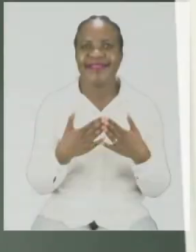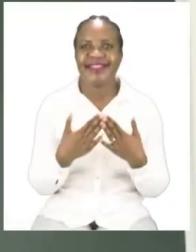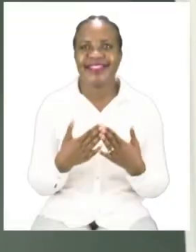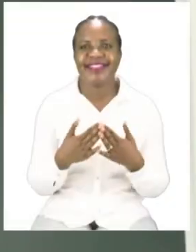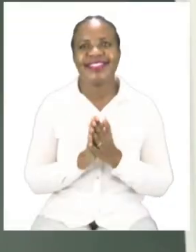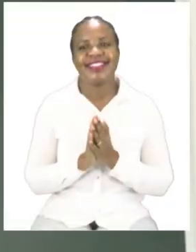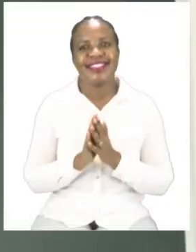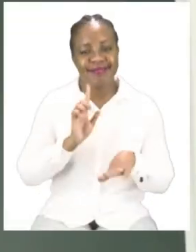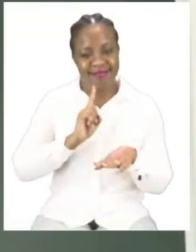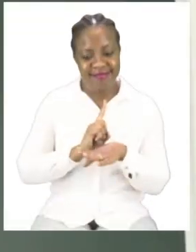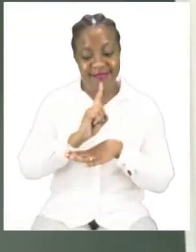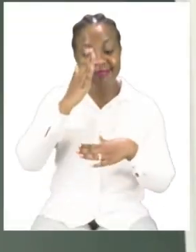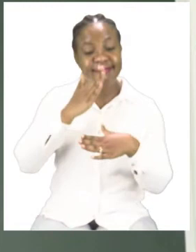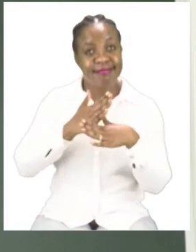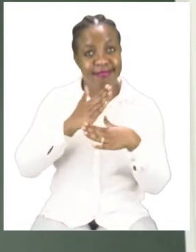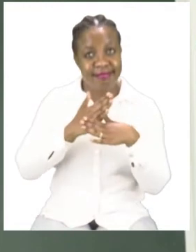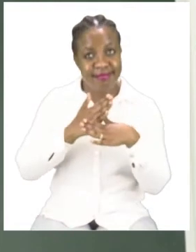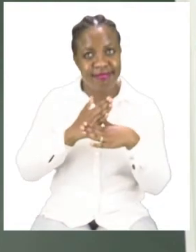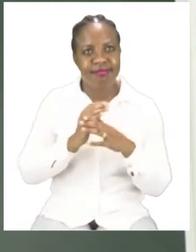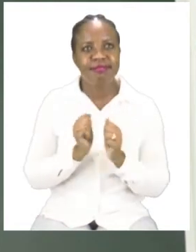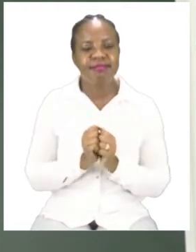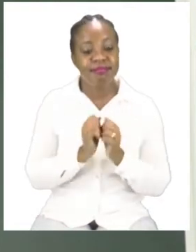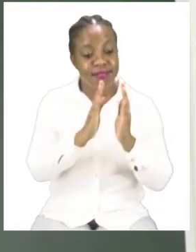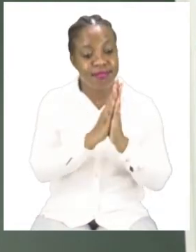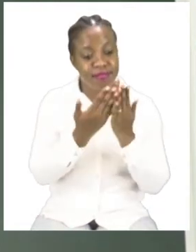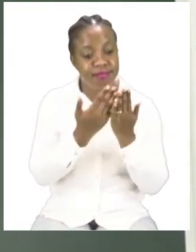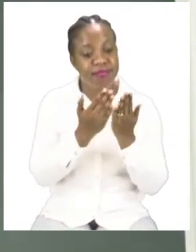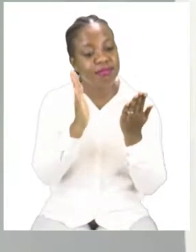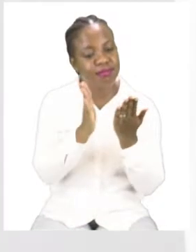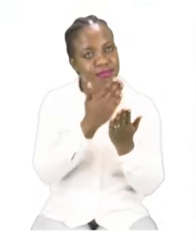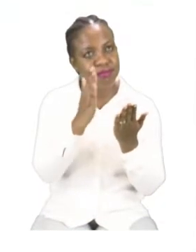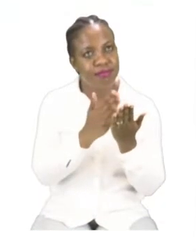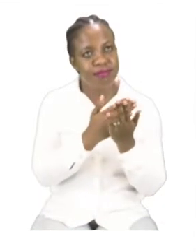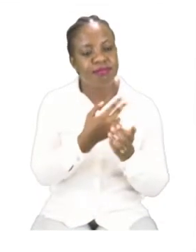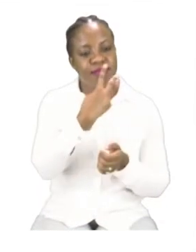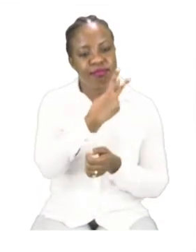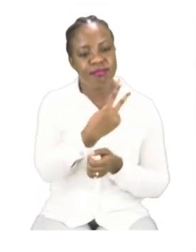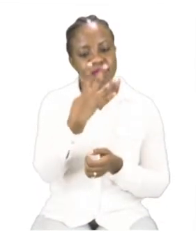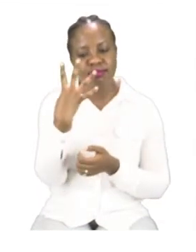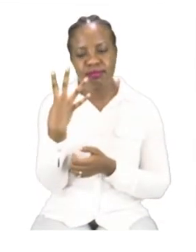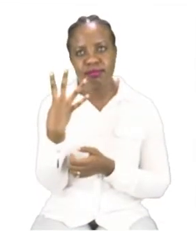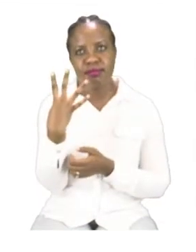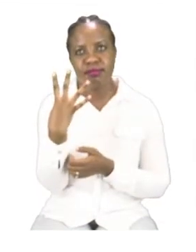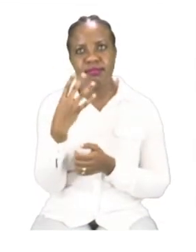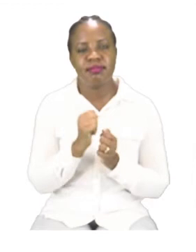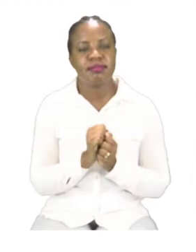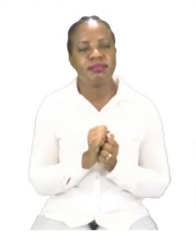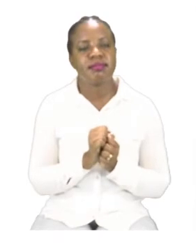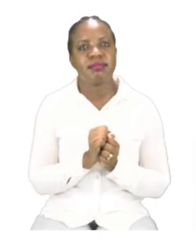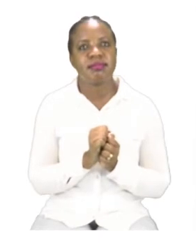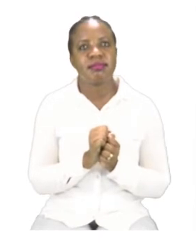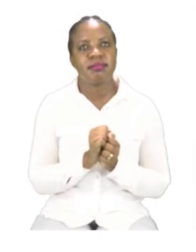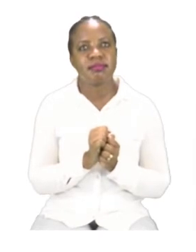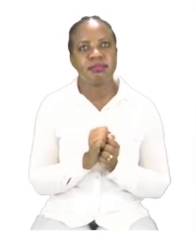For our first exercise, boys and girls, let's turn to page 24. On page 24, we